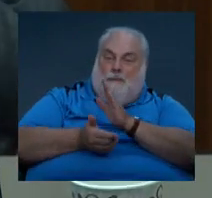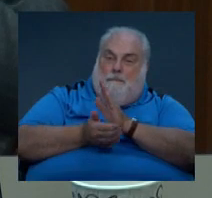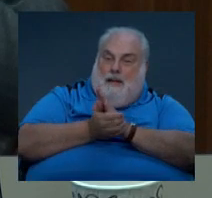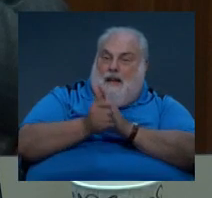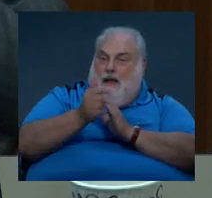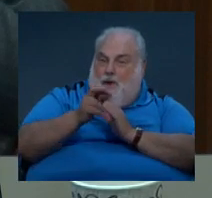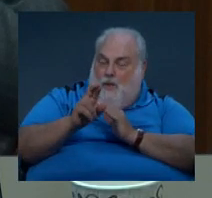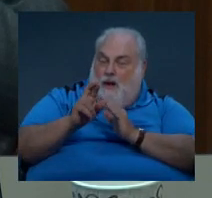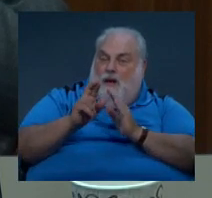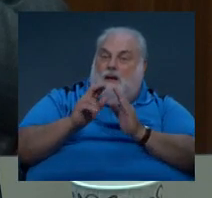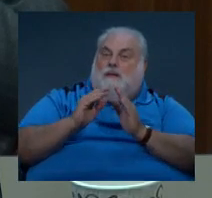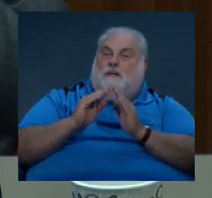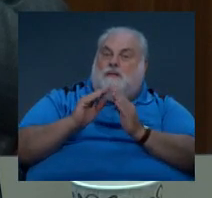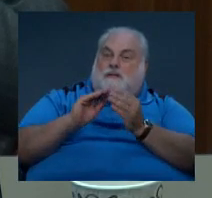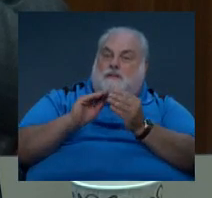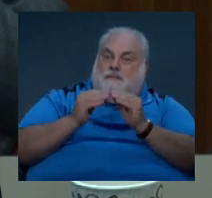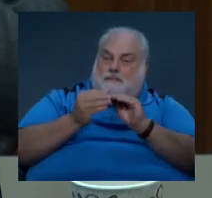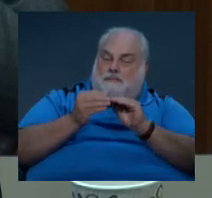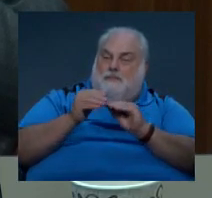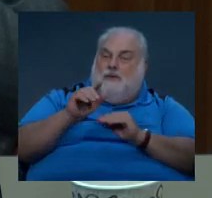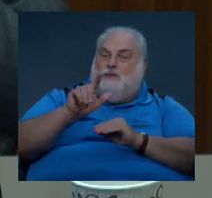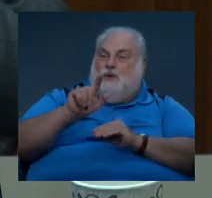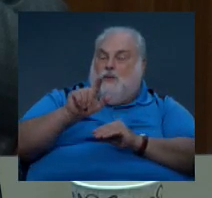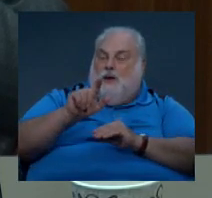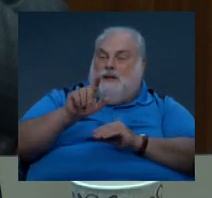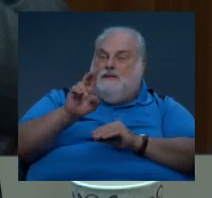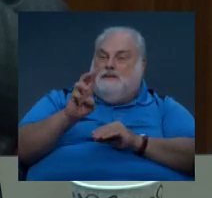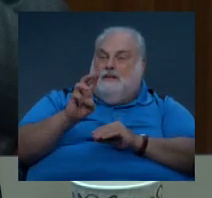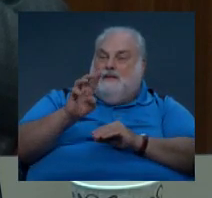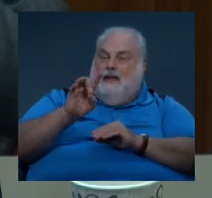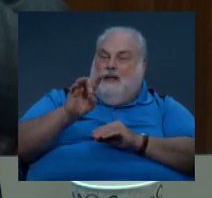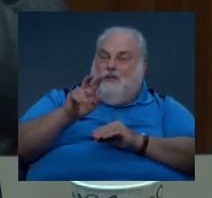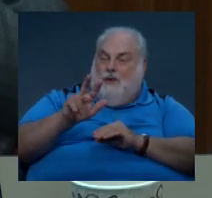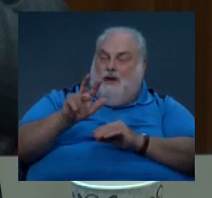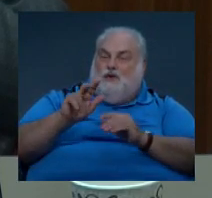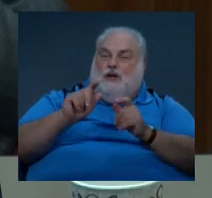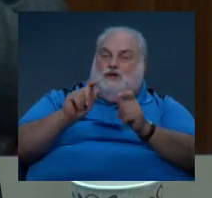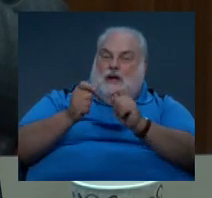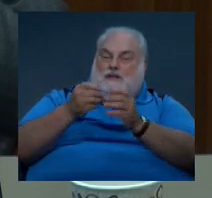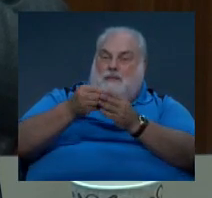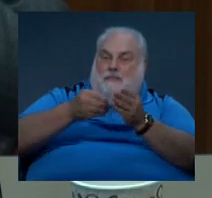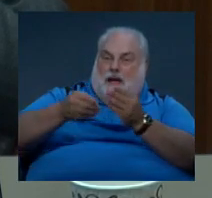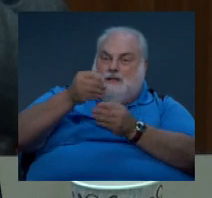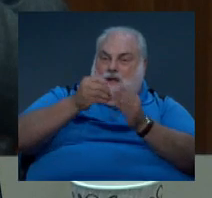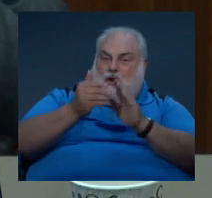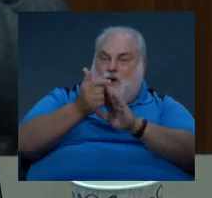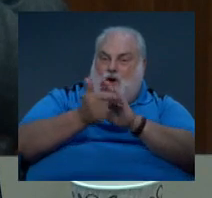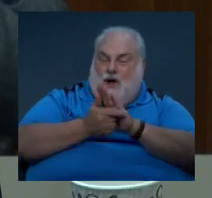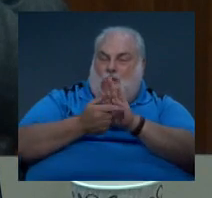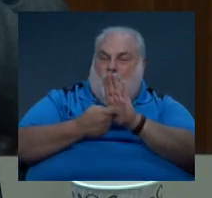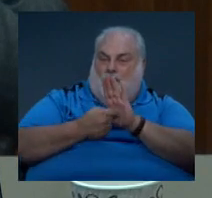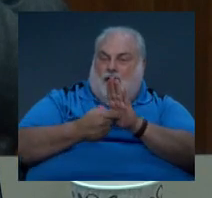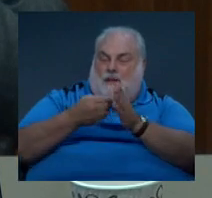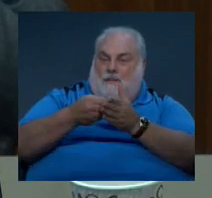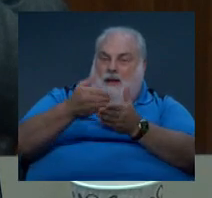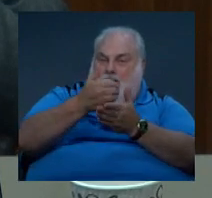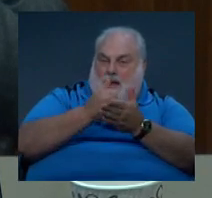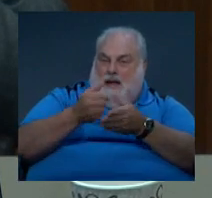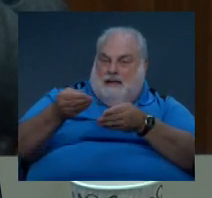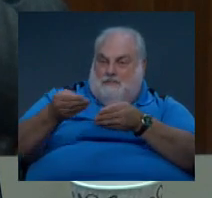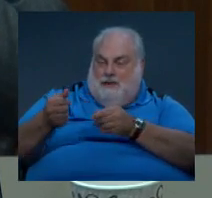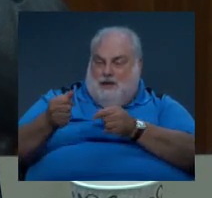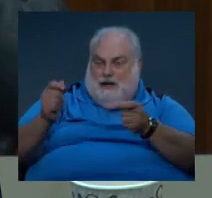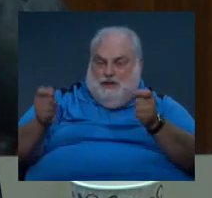amend Little Rock, Arkansas ordinance number 21,683 to adjust the fiscal year 2019 budget ordinance to reflect revenue and